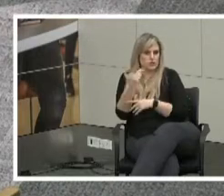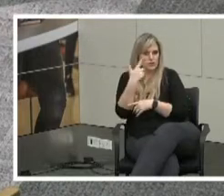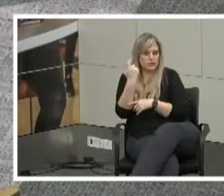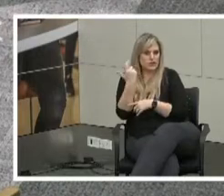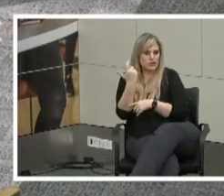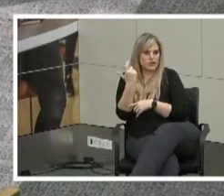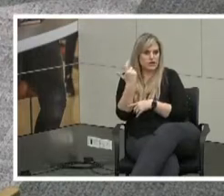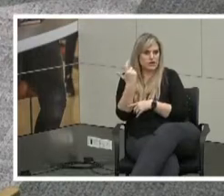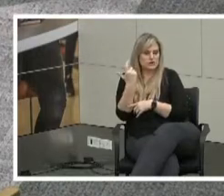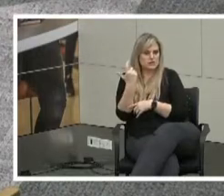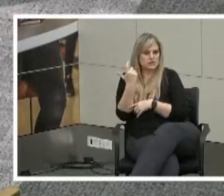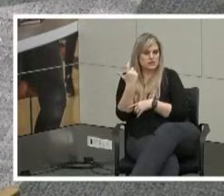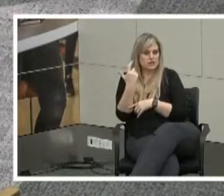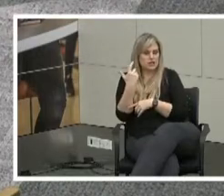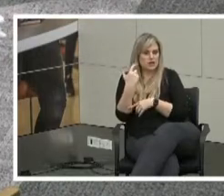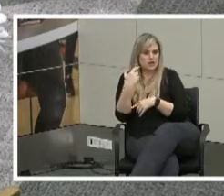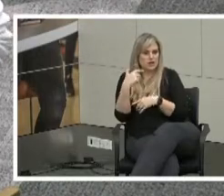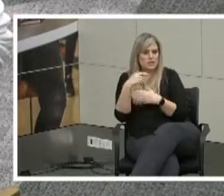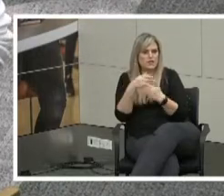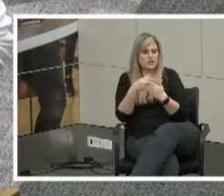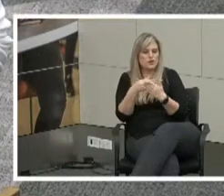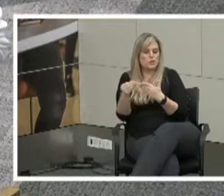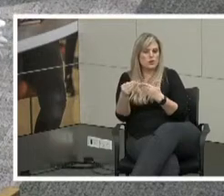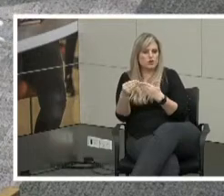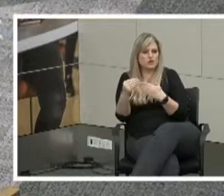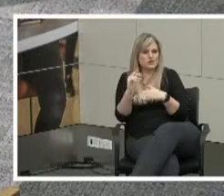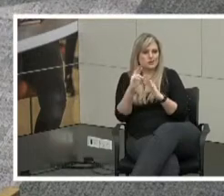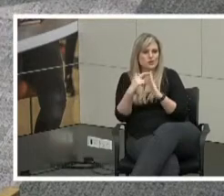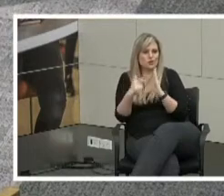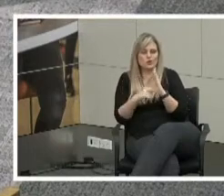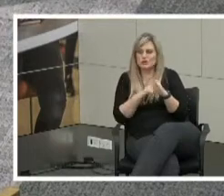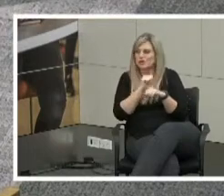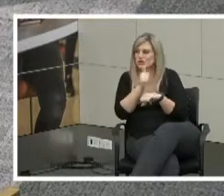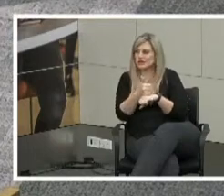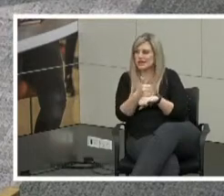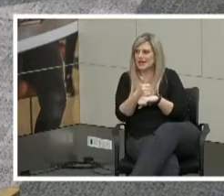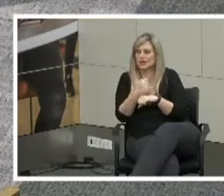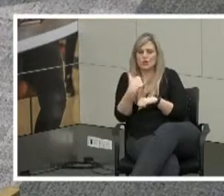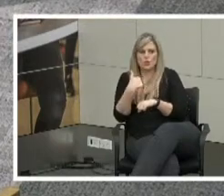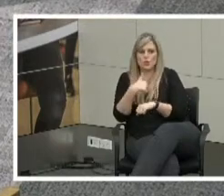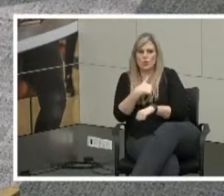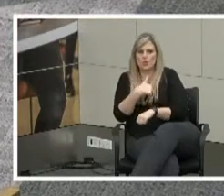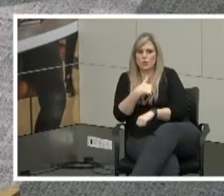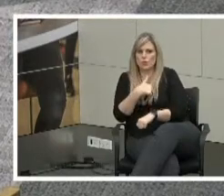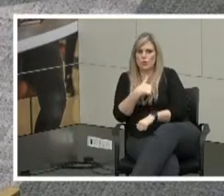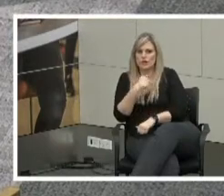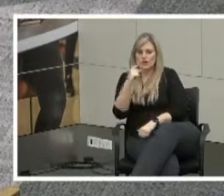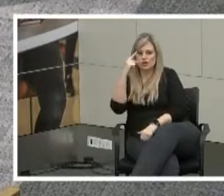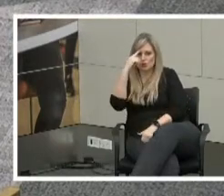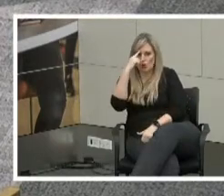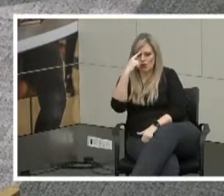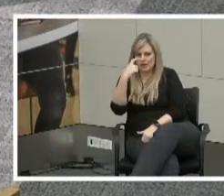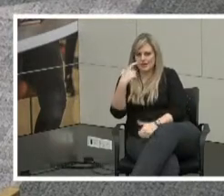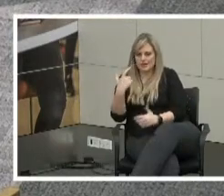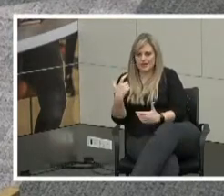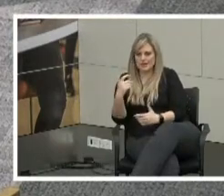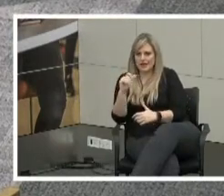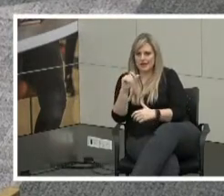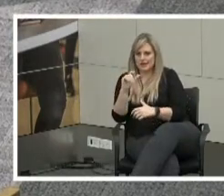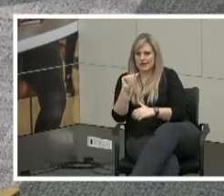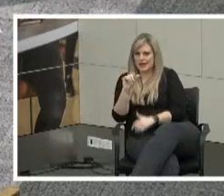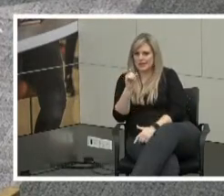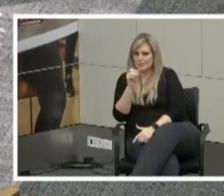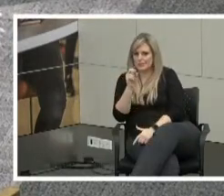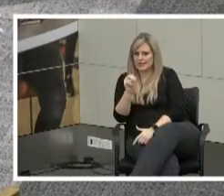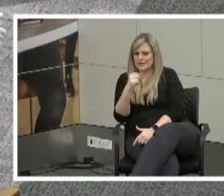because of the way the purchasing guidelines are set we don't think that the administrators don't